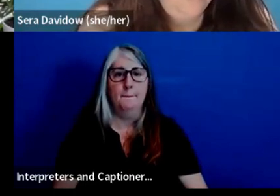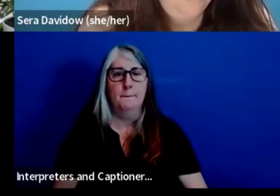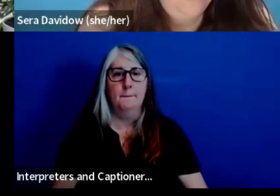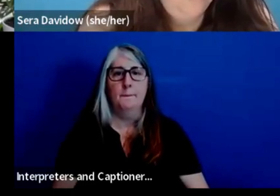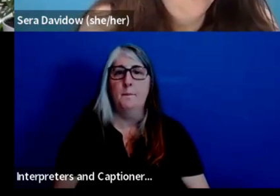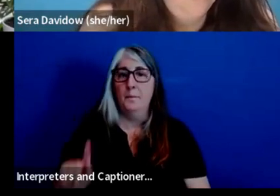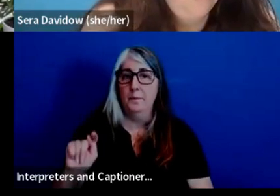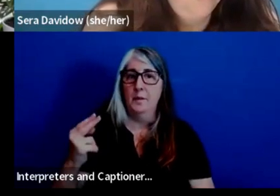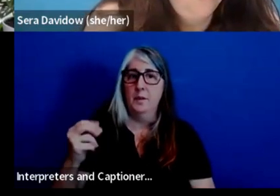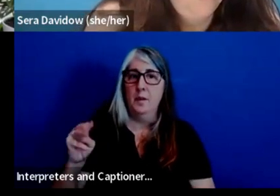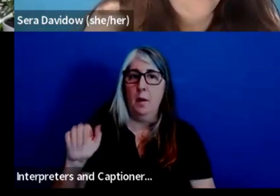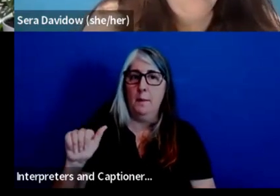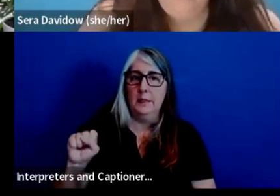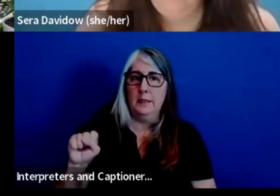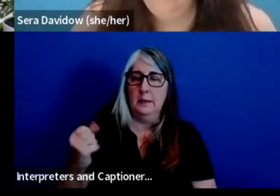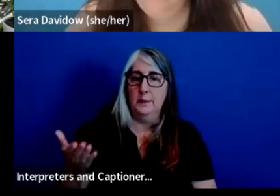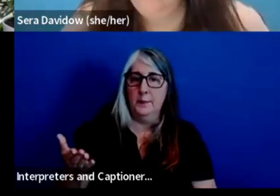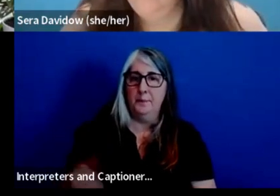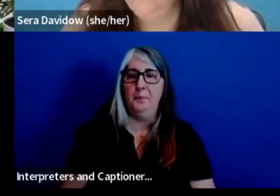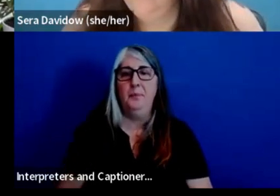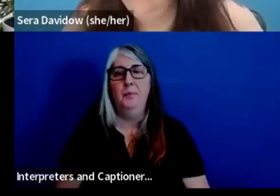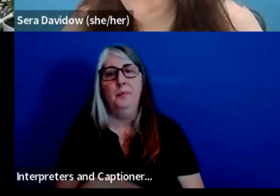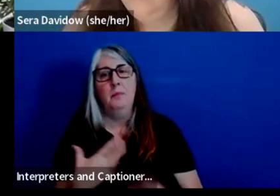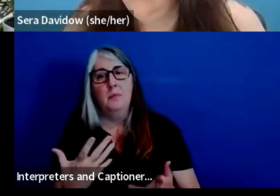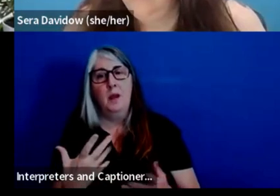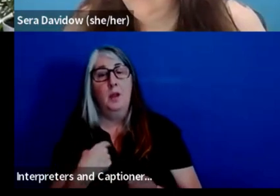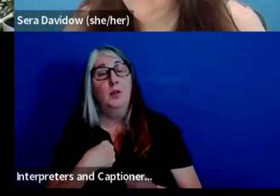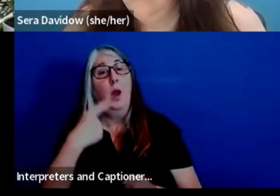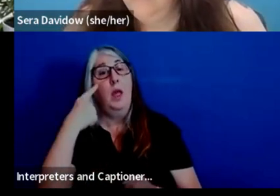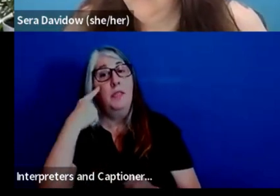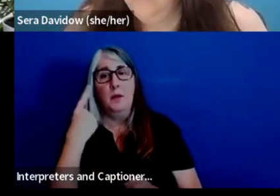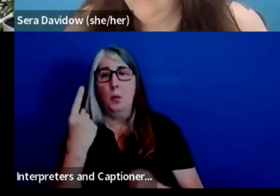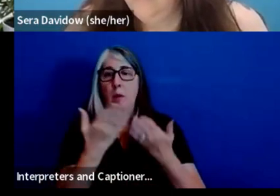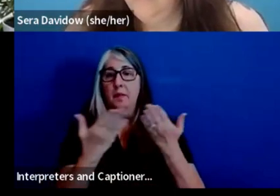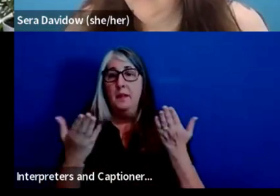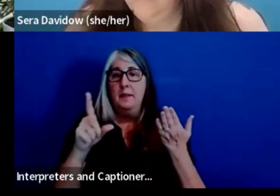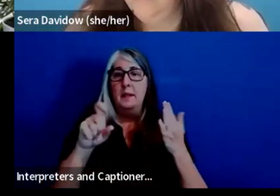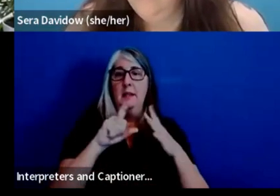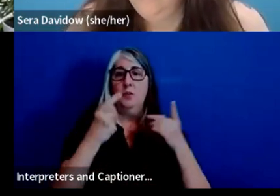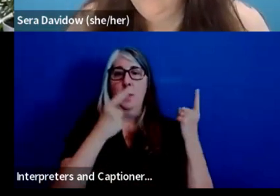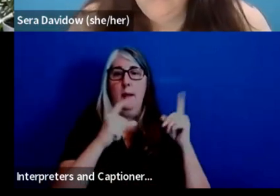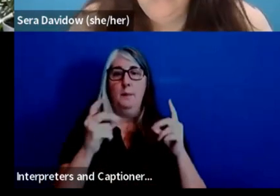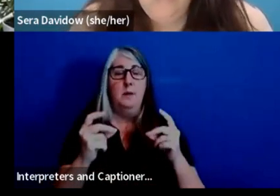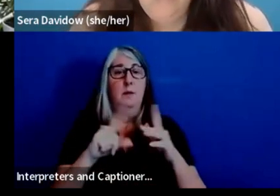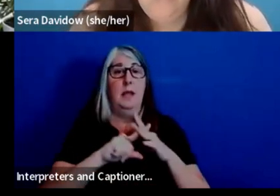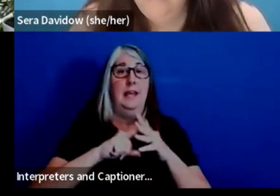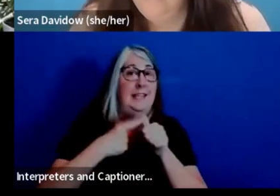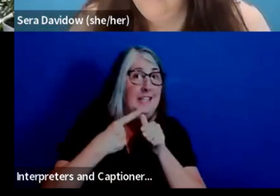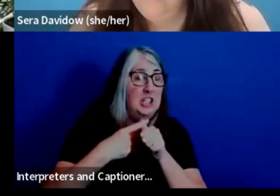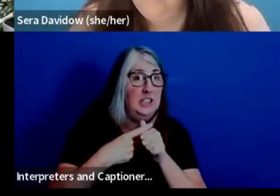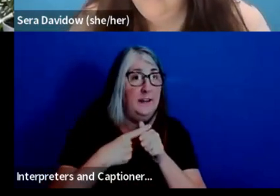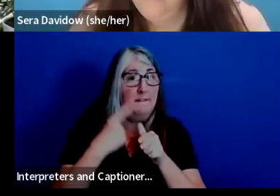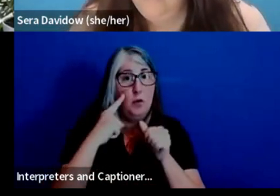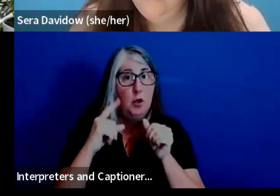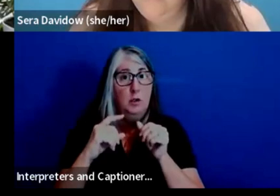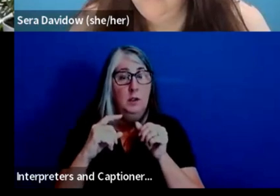Yeah, Thomas. So I think one thing that needs to happen initially to be person-centered in crisis